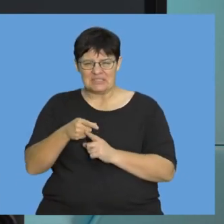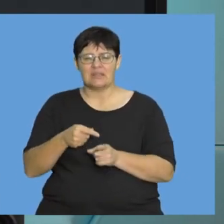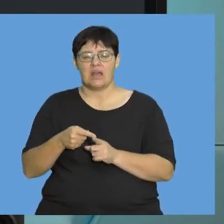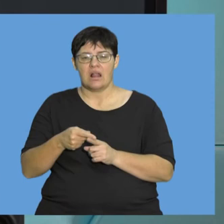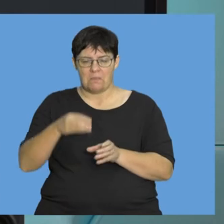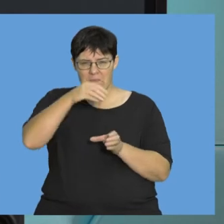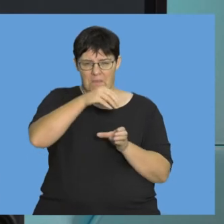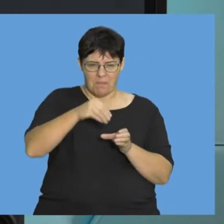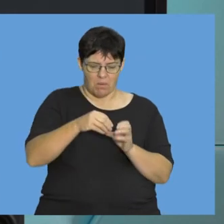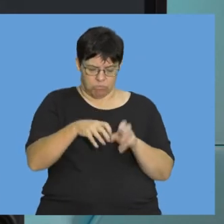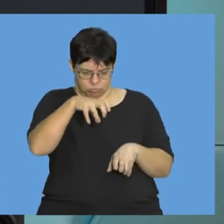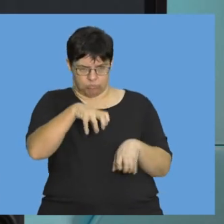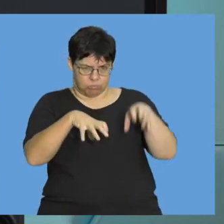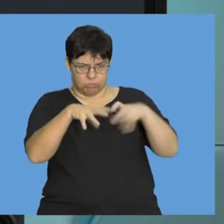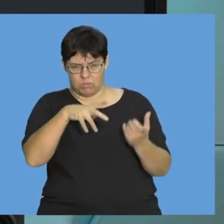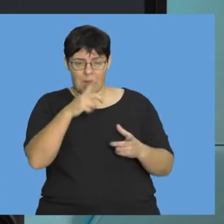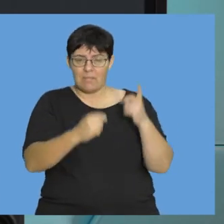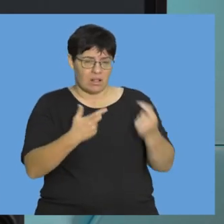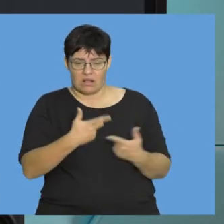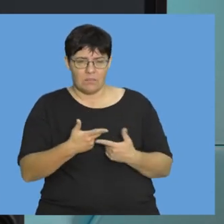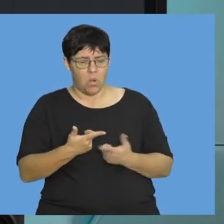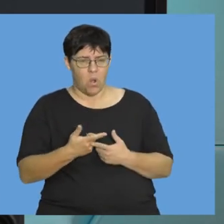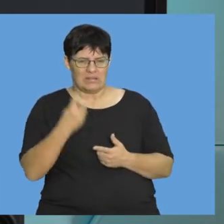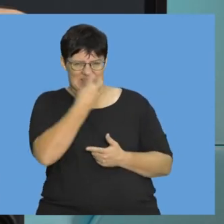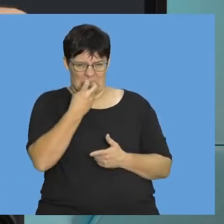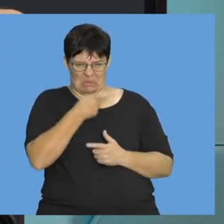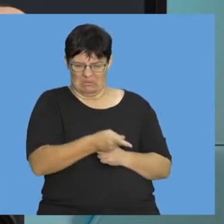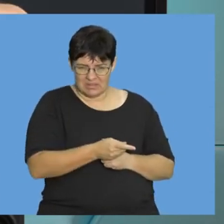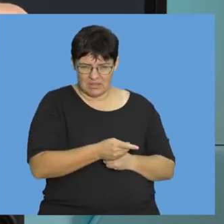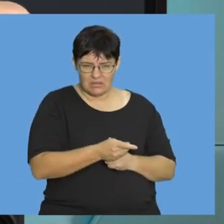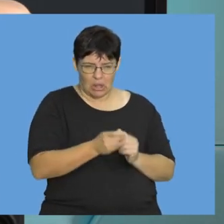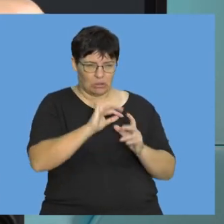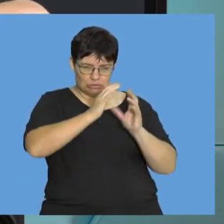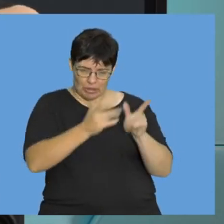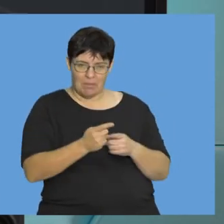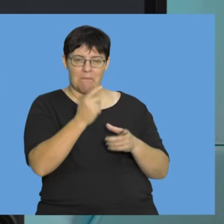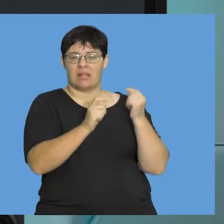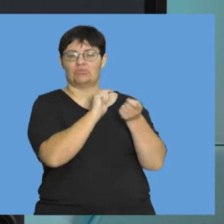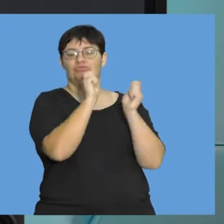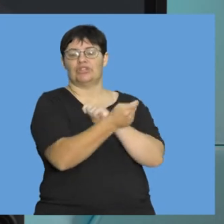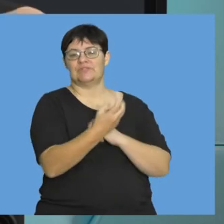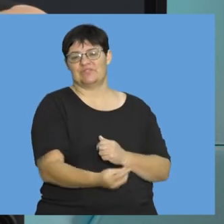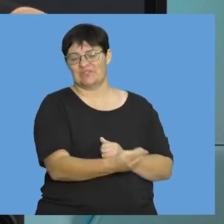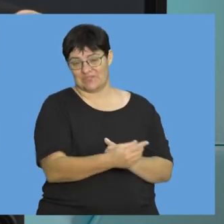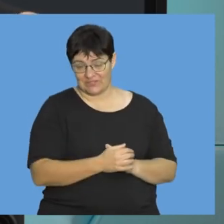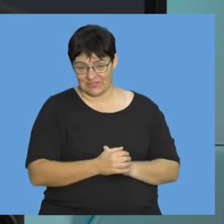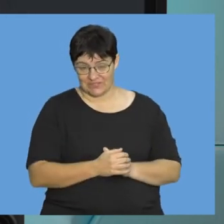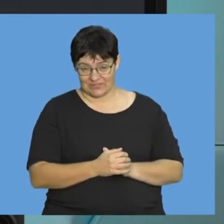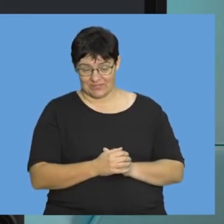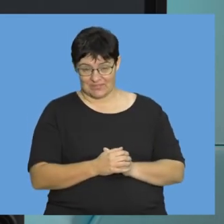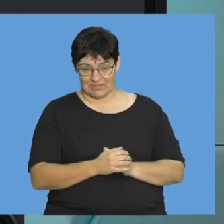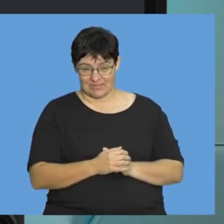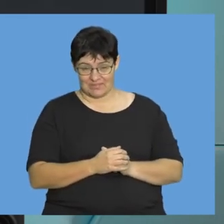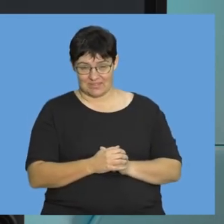a sudden there's like little lumps all over the show. Because what have you done to the milk? You've kind of like, oh, you've changed the shape and all these things. All